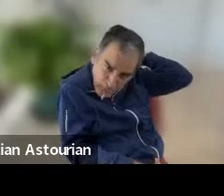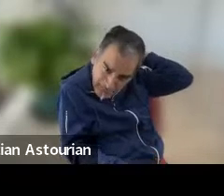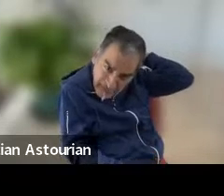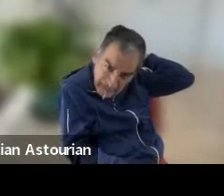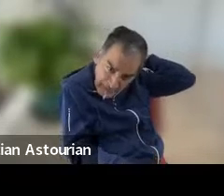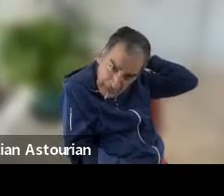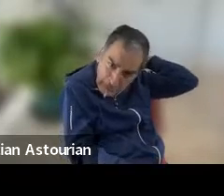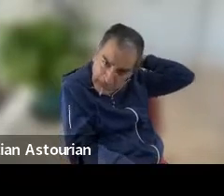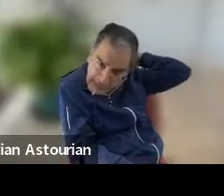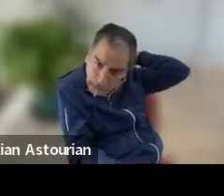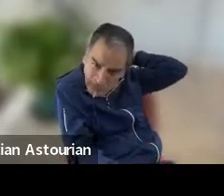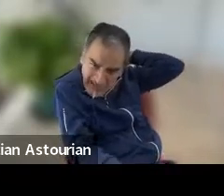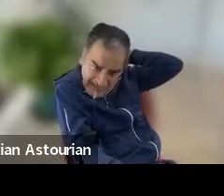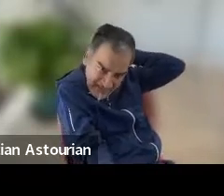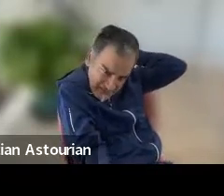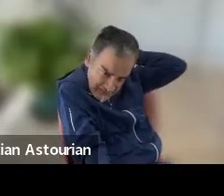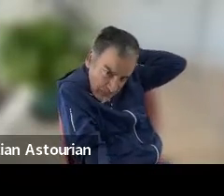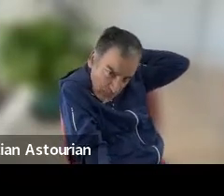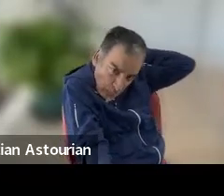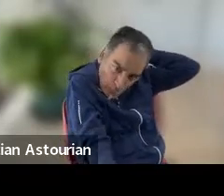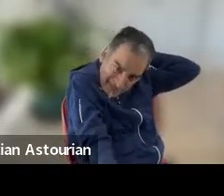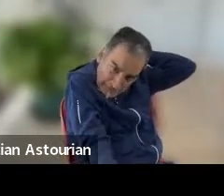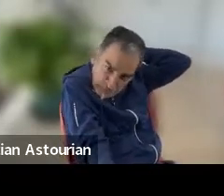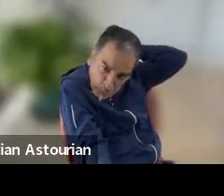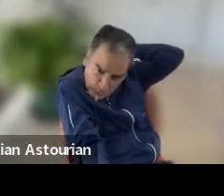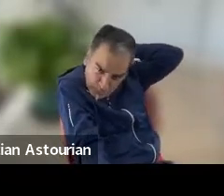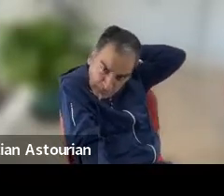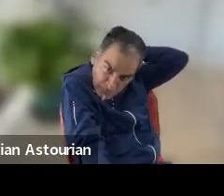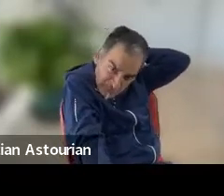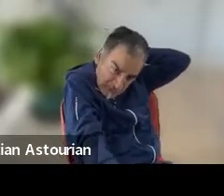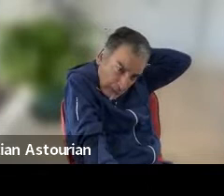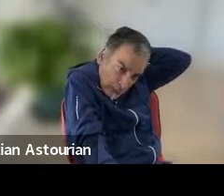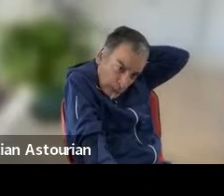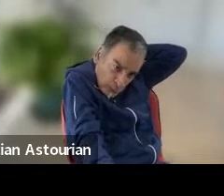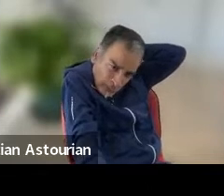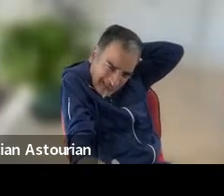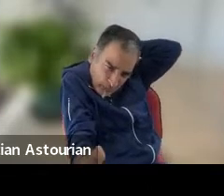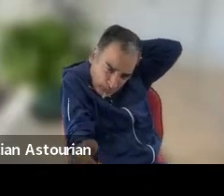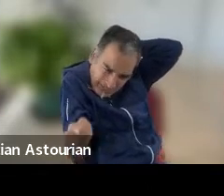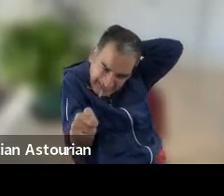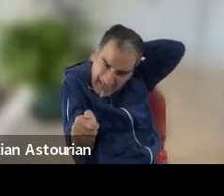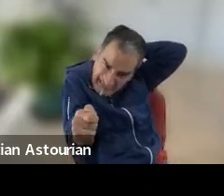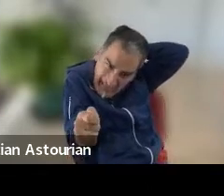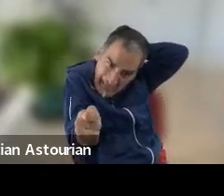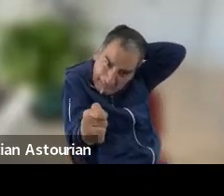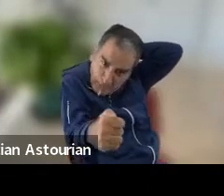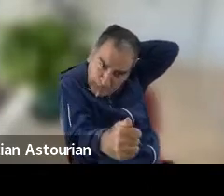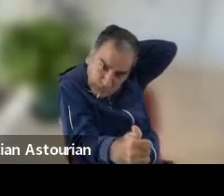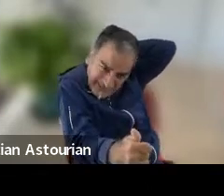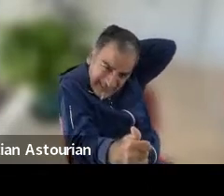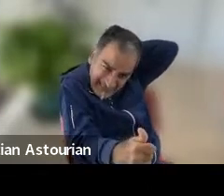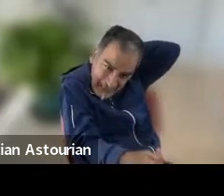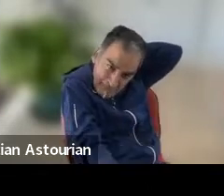are working together on a solution to create a